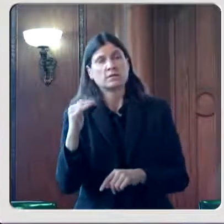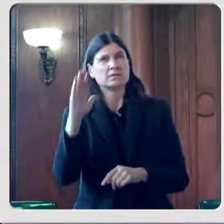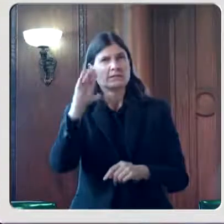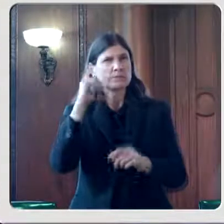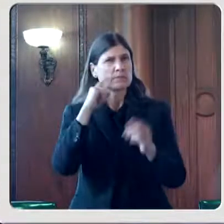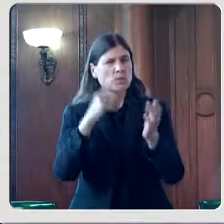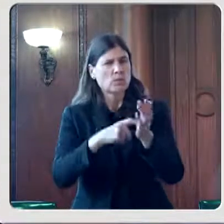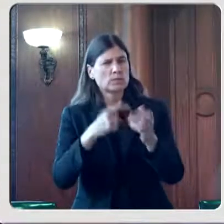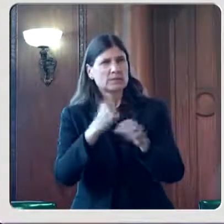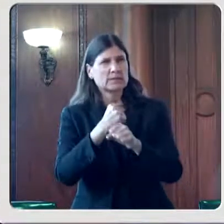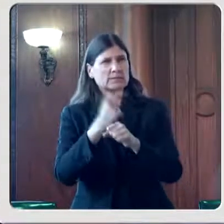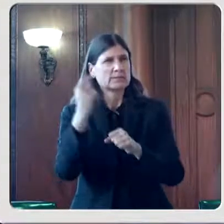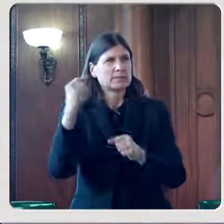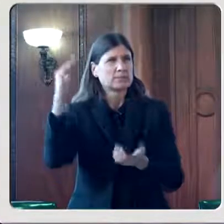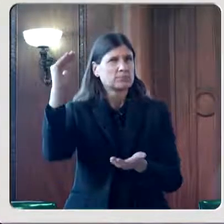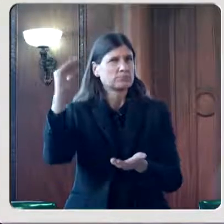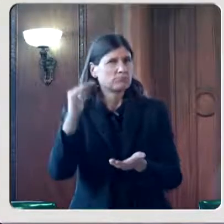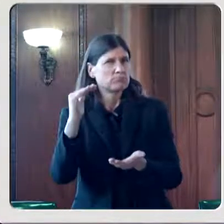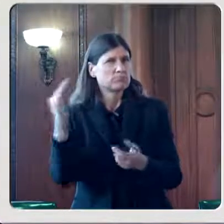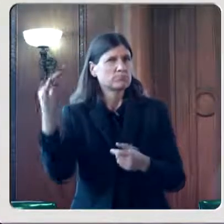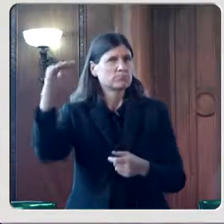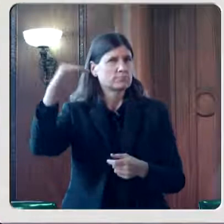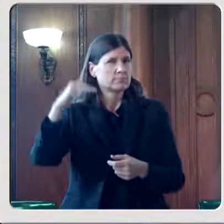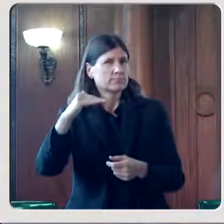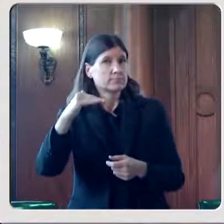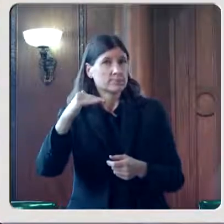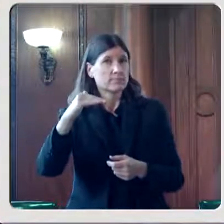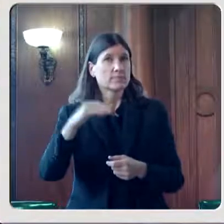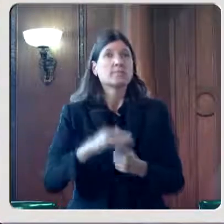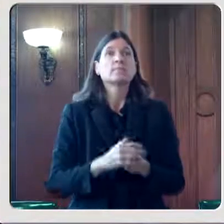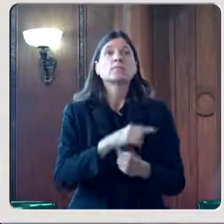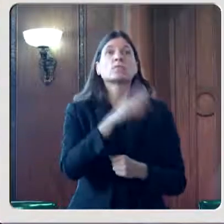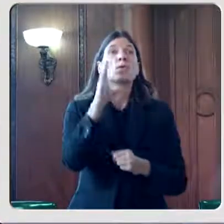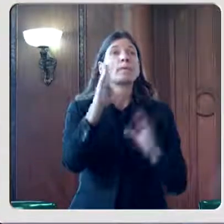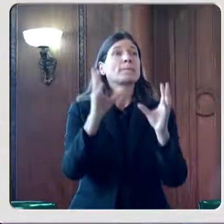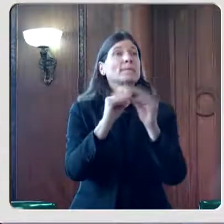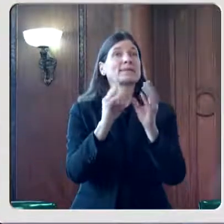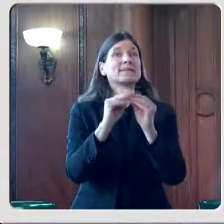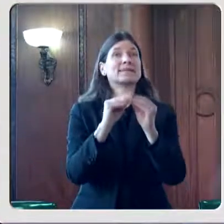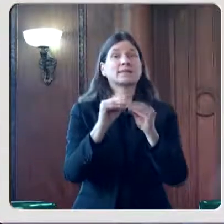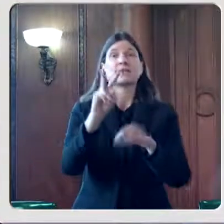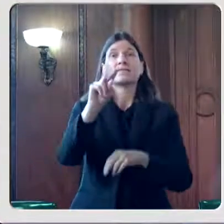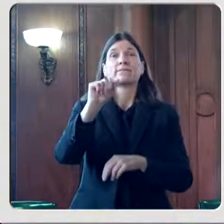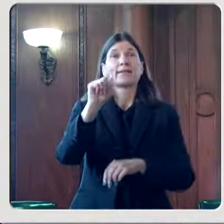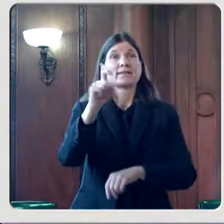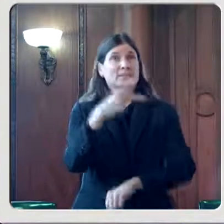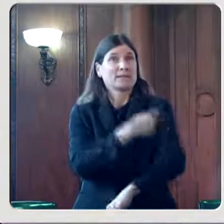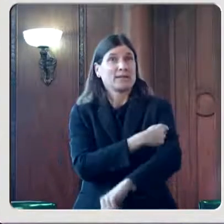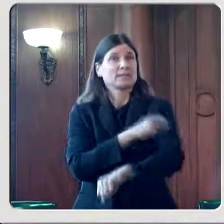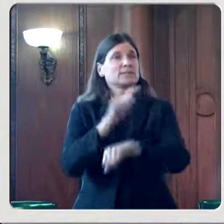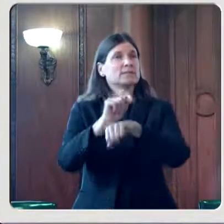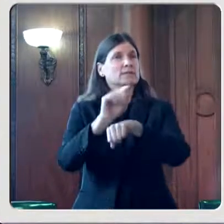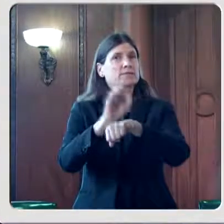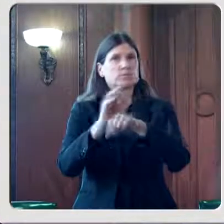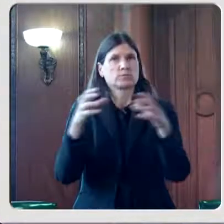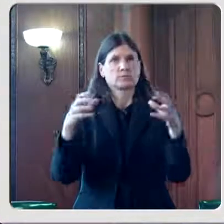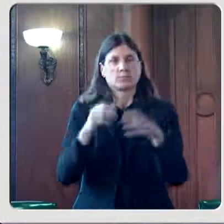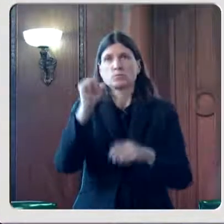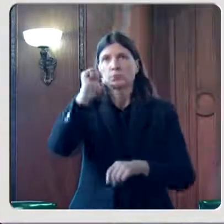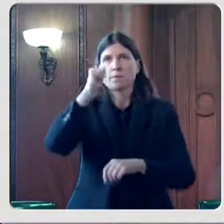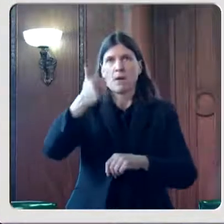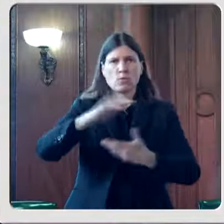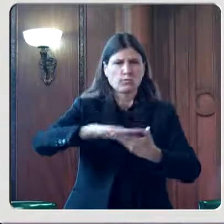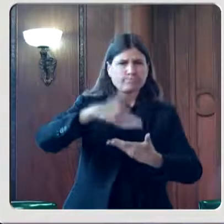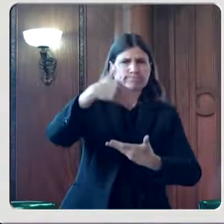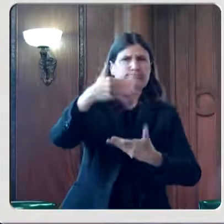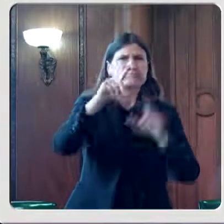Our VAX force will be meeting again this Tuesday with Commissioner Helen Carlton-Harris and a diverse group